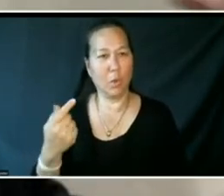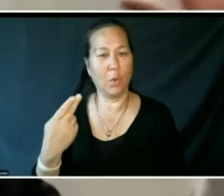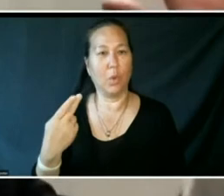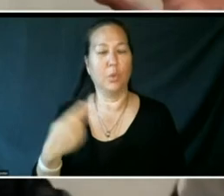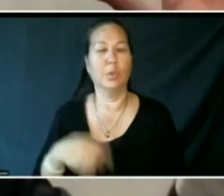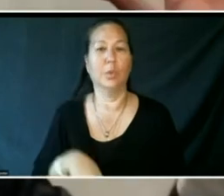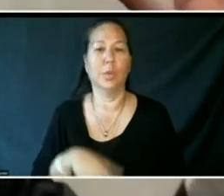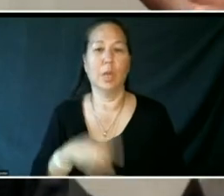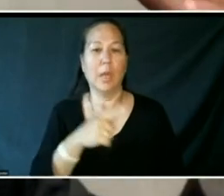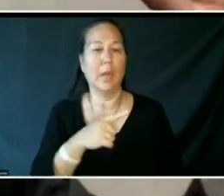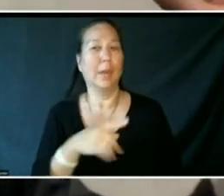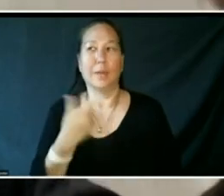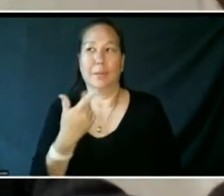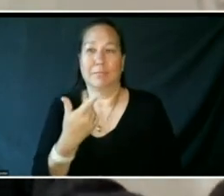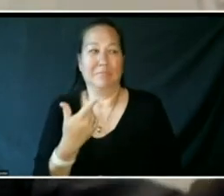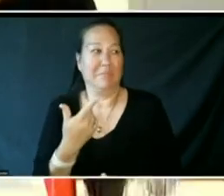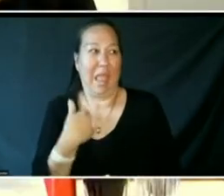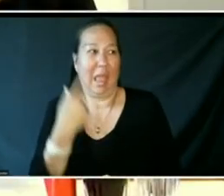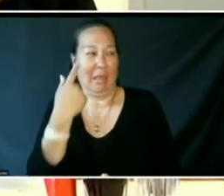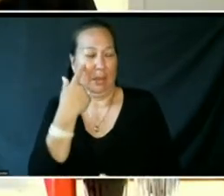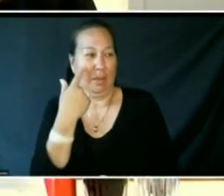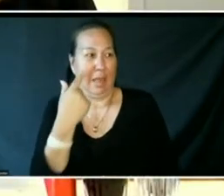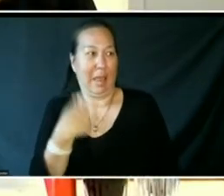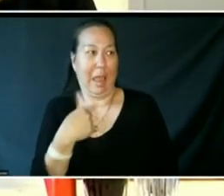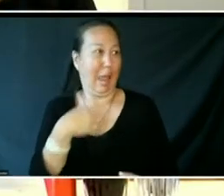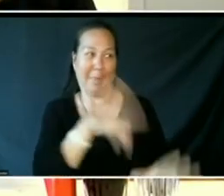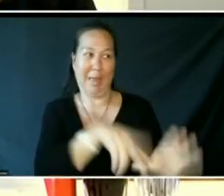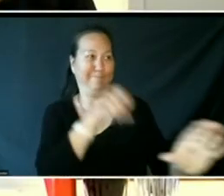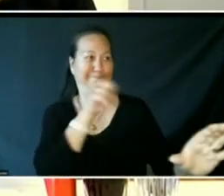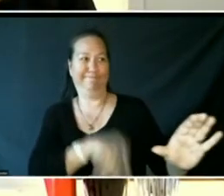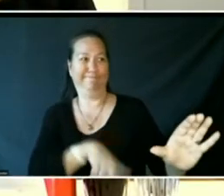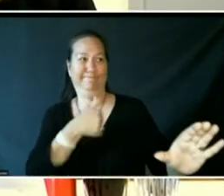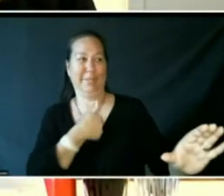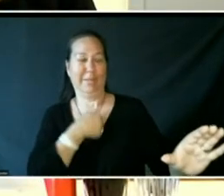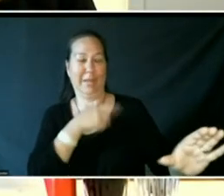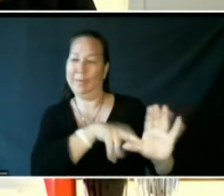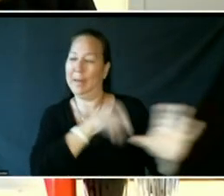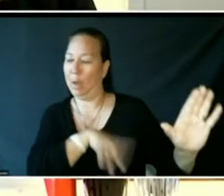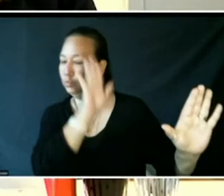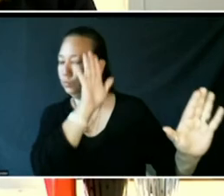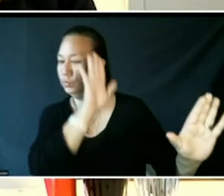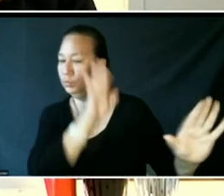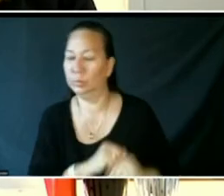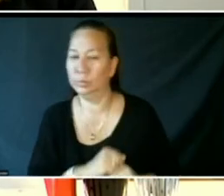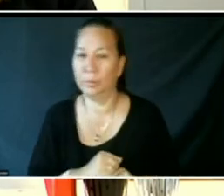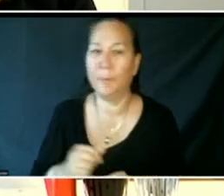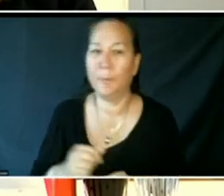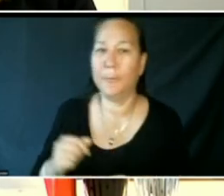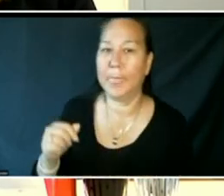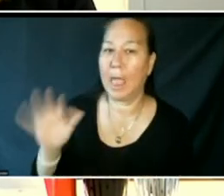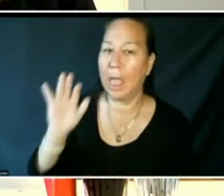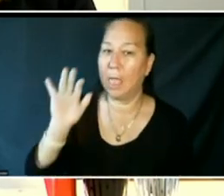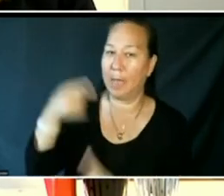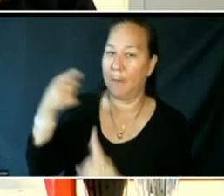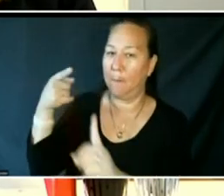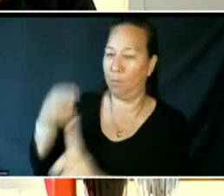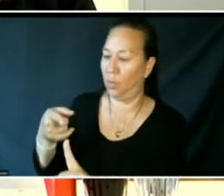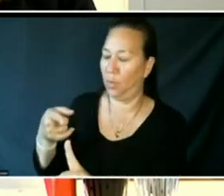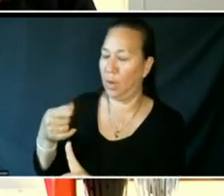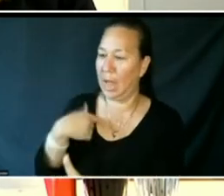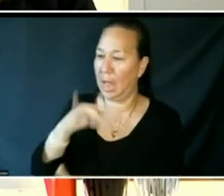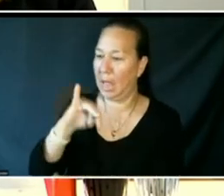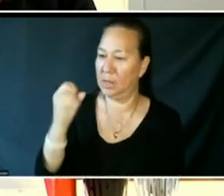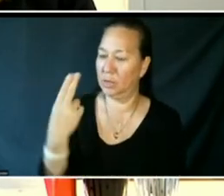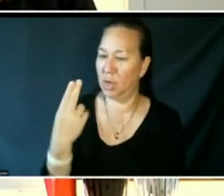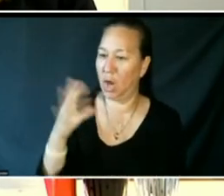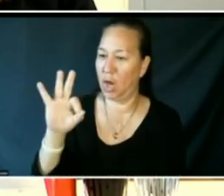get after it. Like, I'm out. At that point, I had Josh Finley